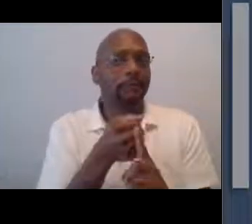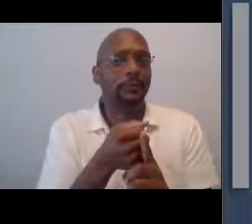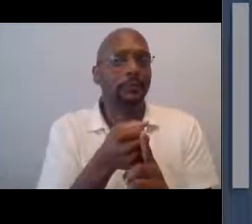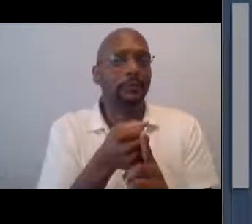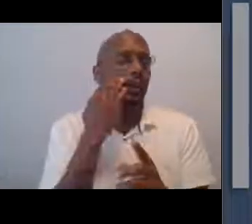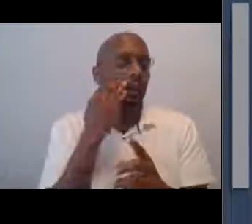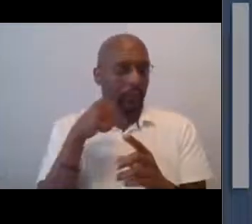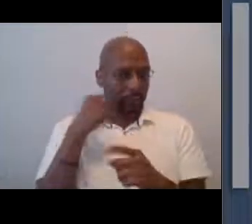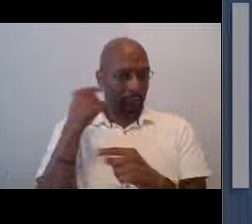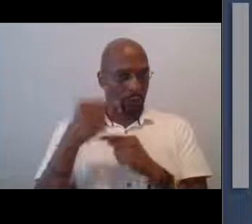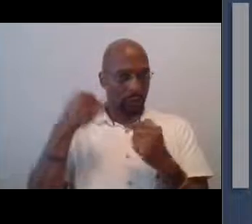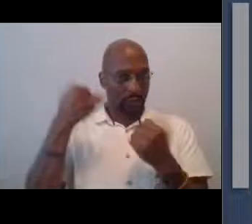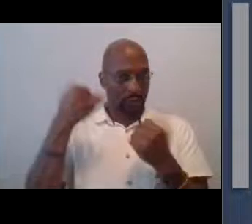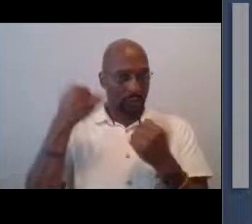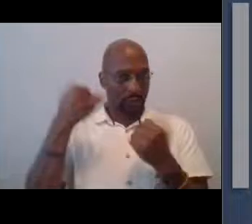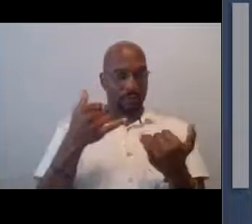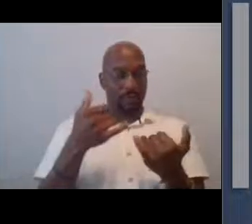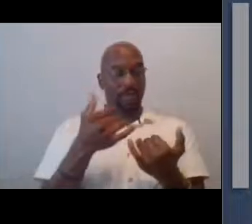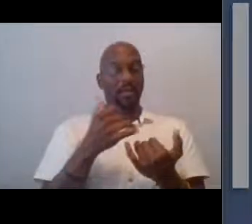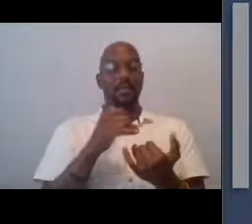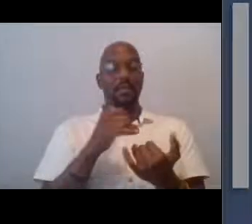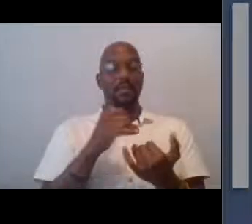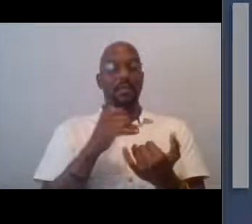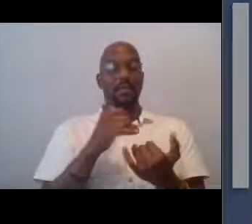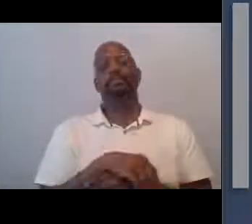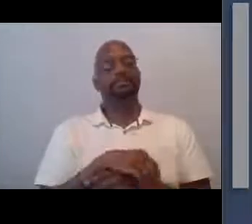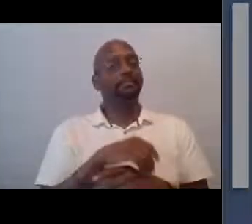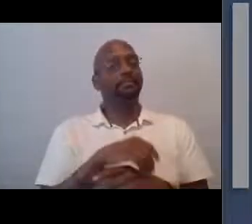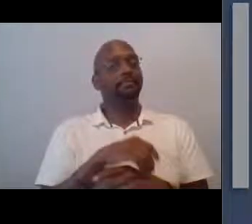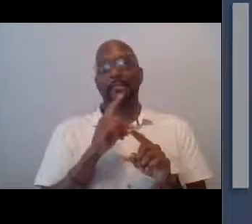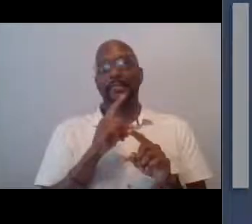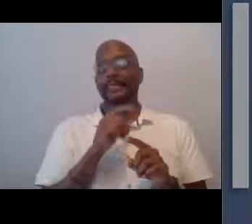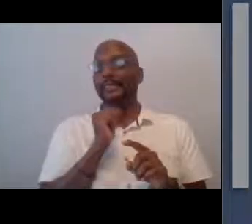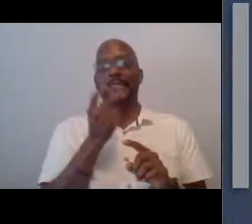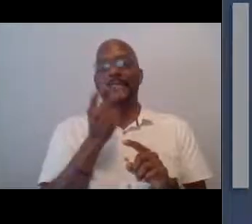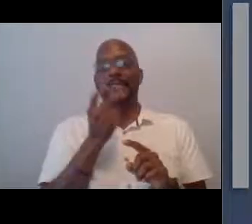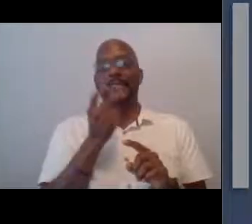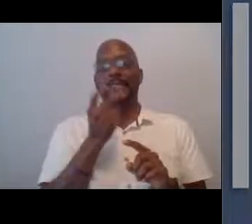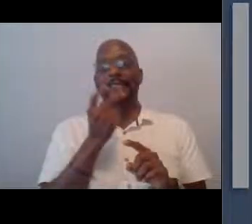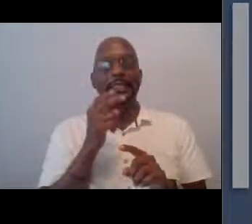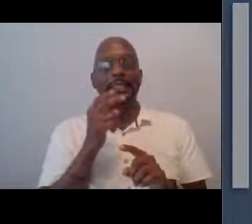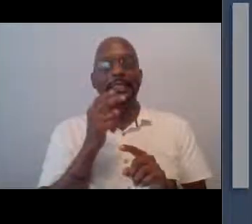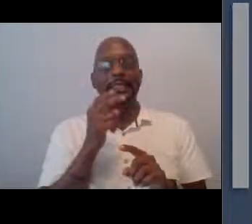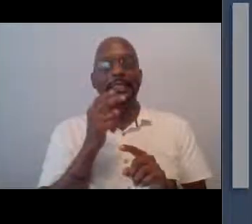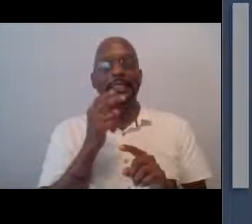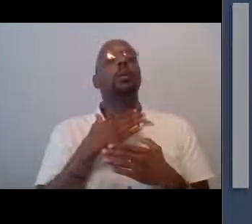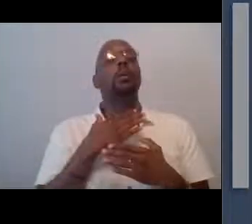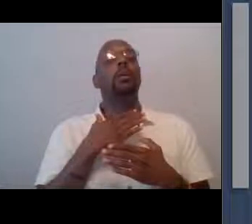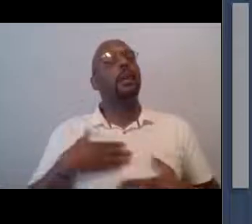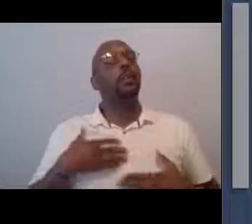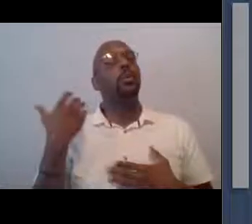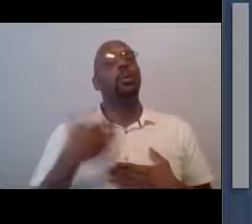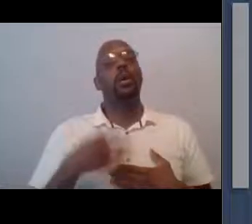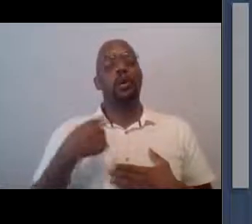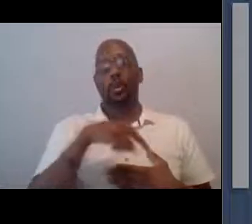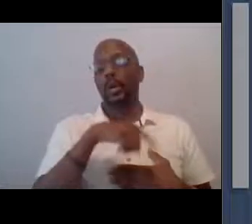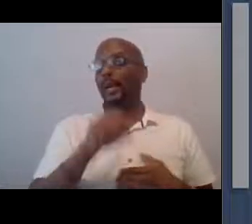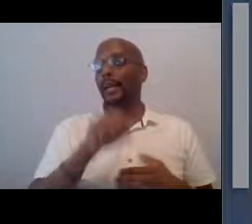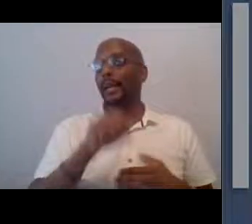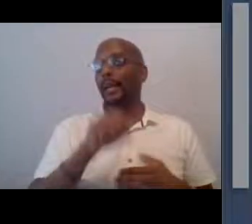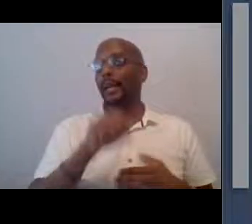generation will not be able to see the great pleasures that we were able to see as children.